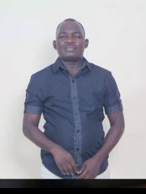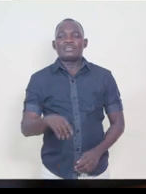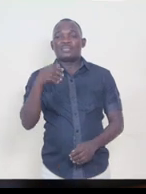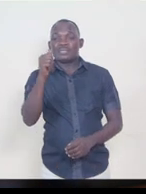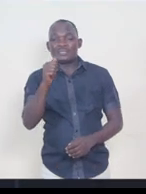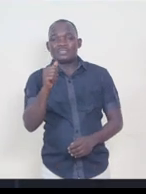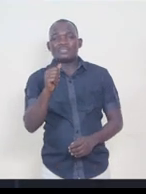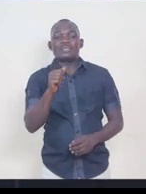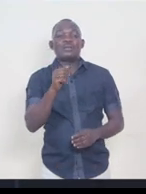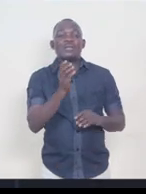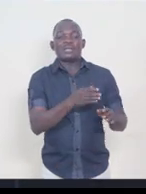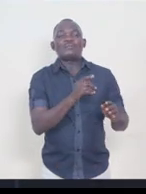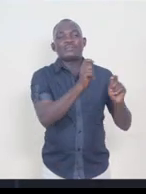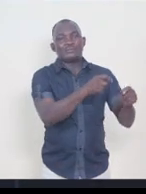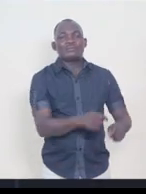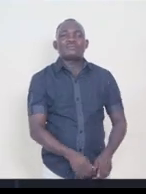change.